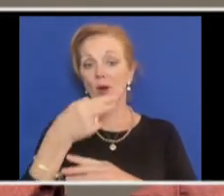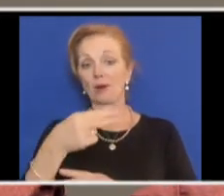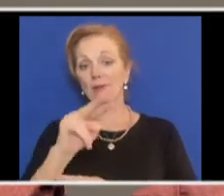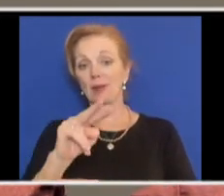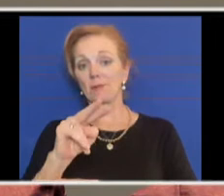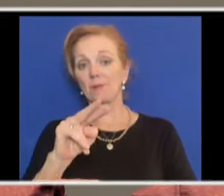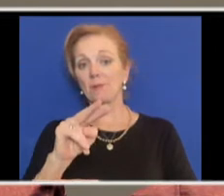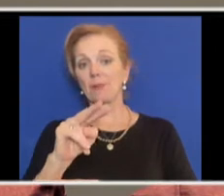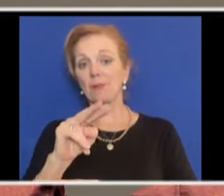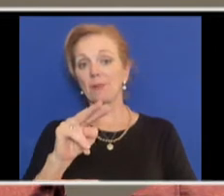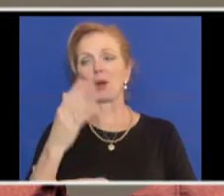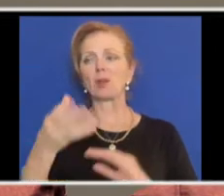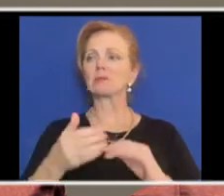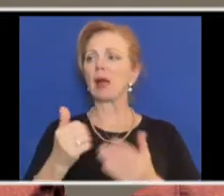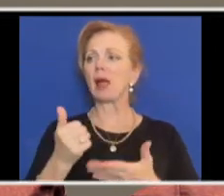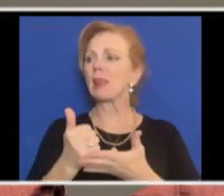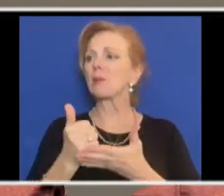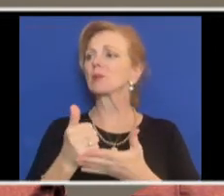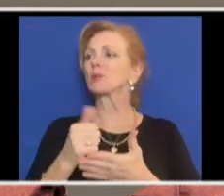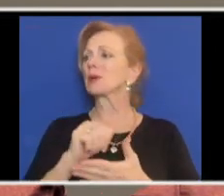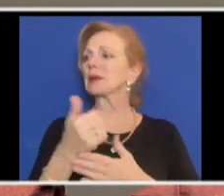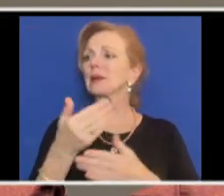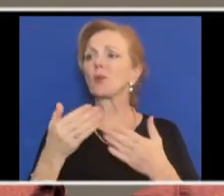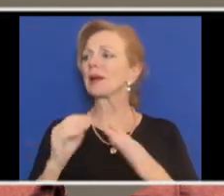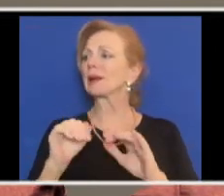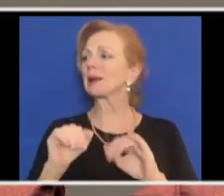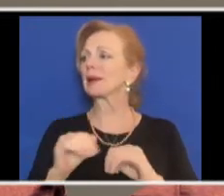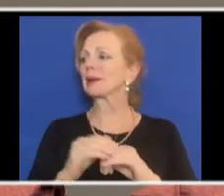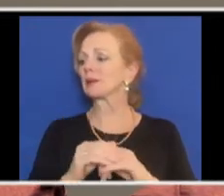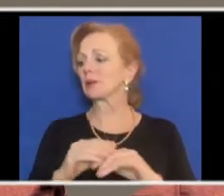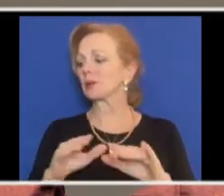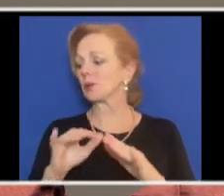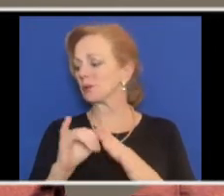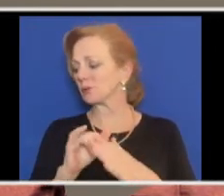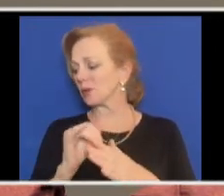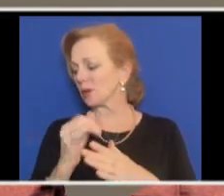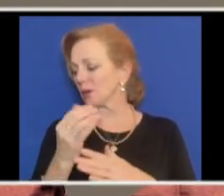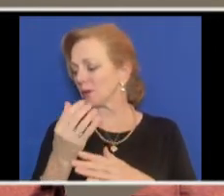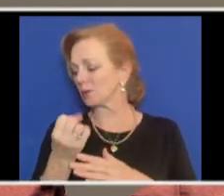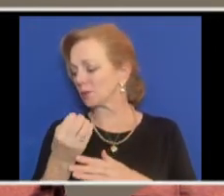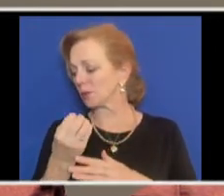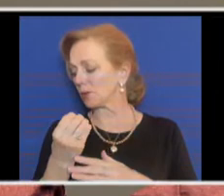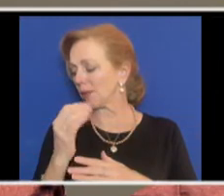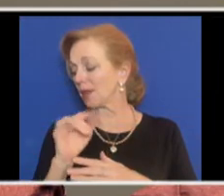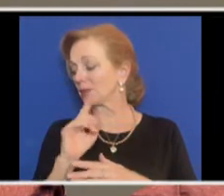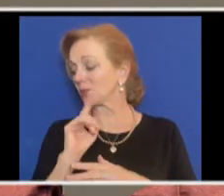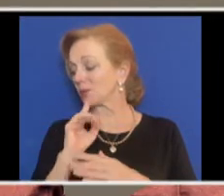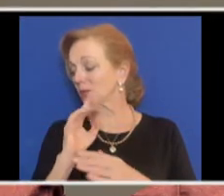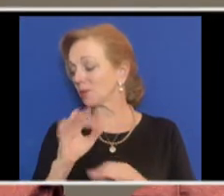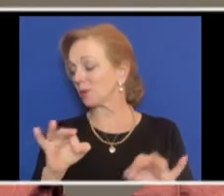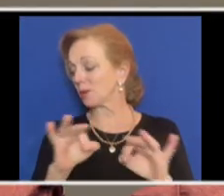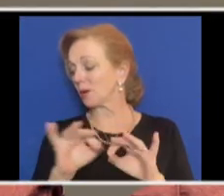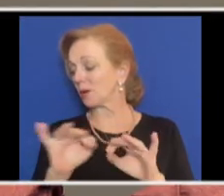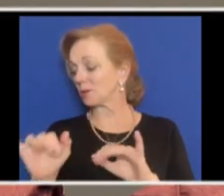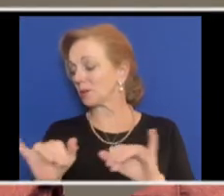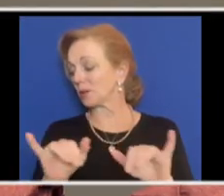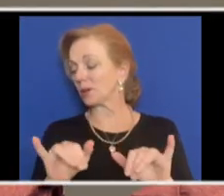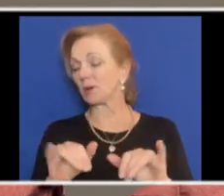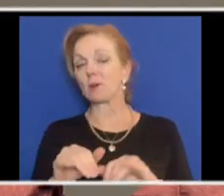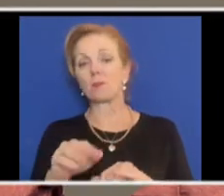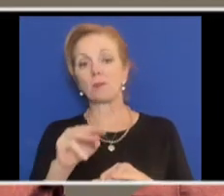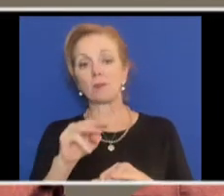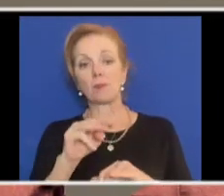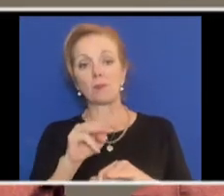to partner with you anyway thank you shape or form that I can to do so so that's really important as well Miss